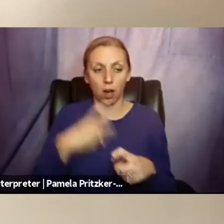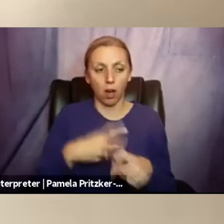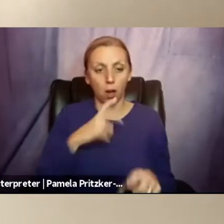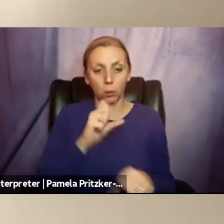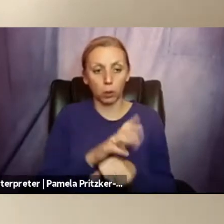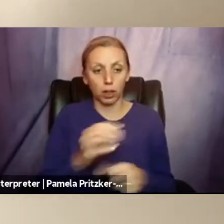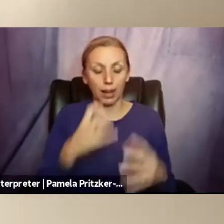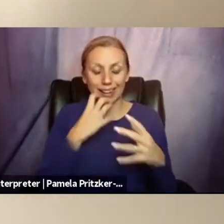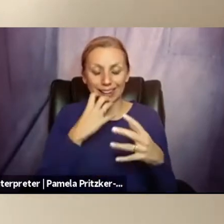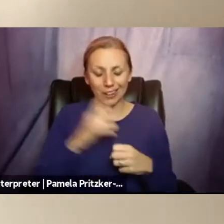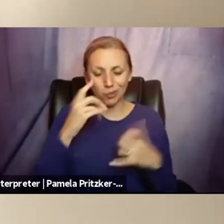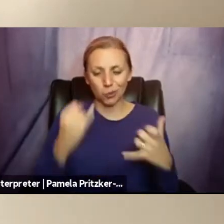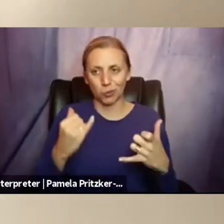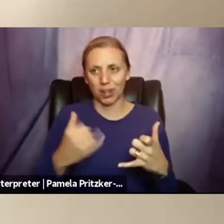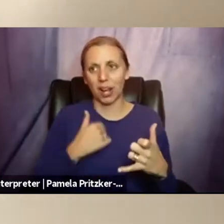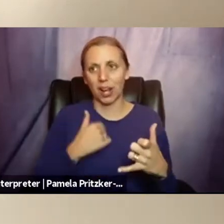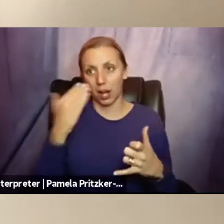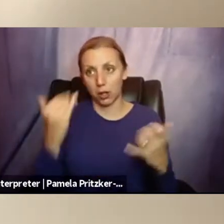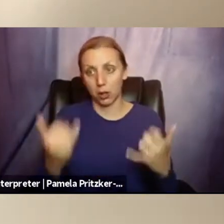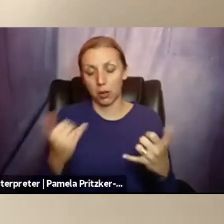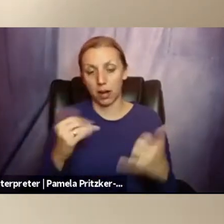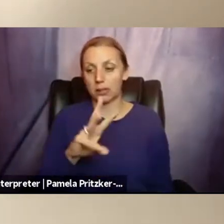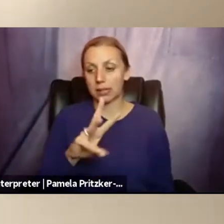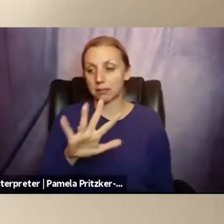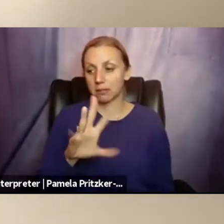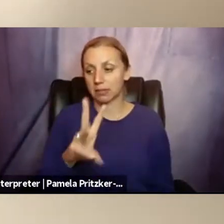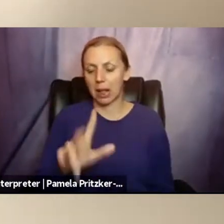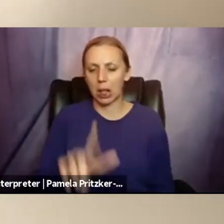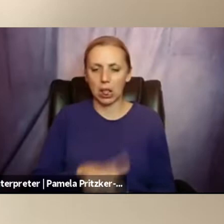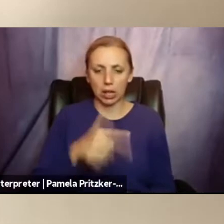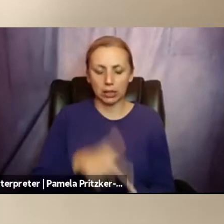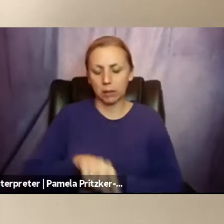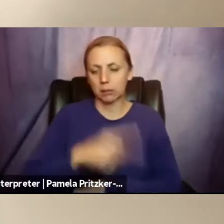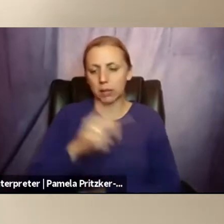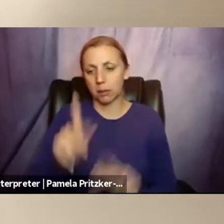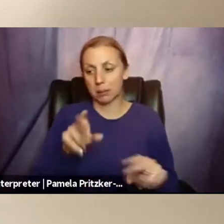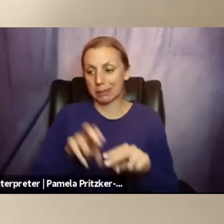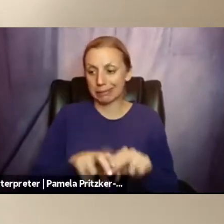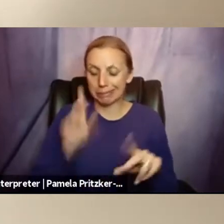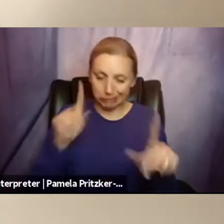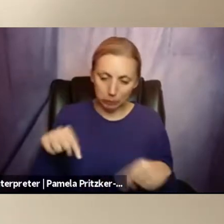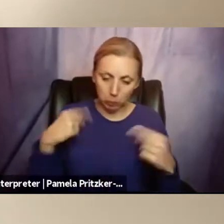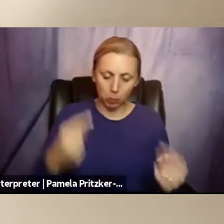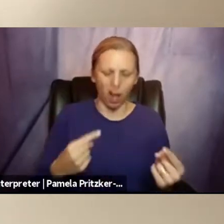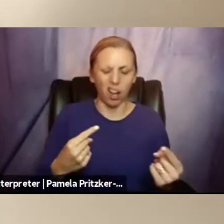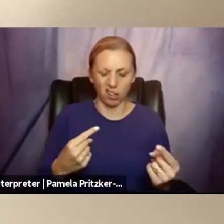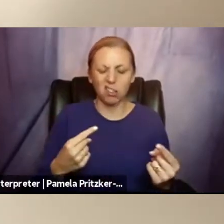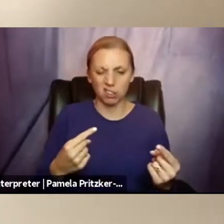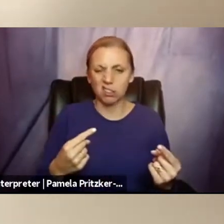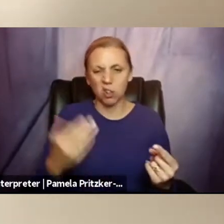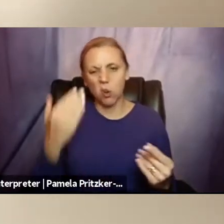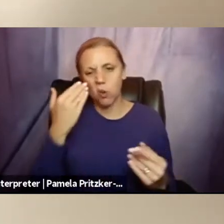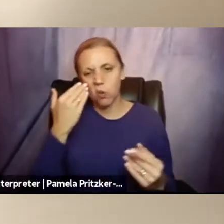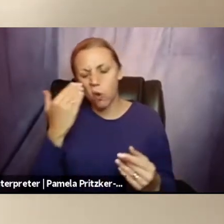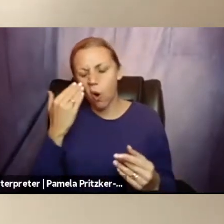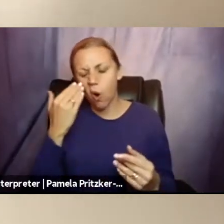that we're at 6:56. It's been a long day. Folks have been sitting down for a while. So let it know that it can rest and